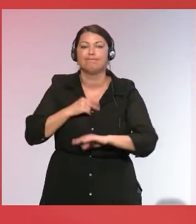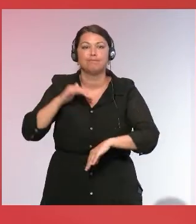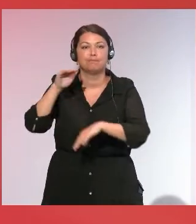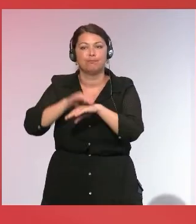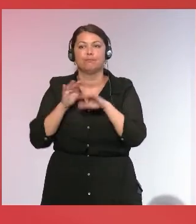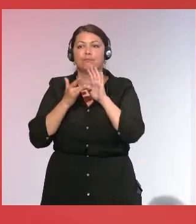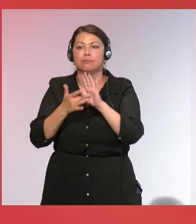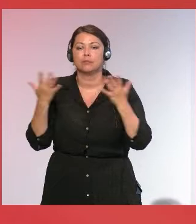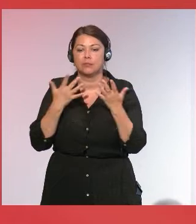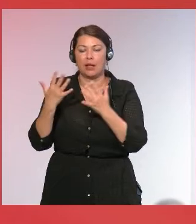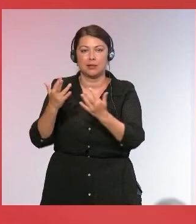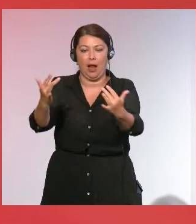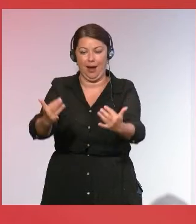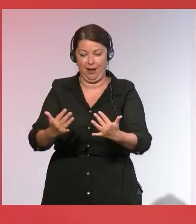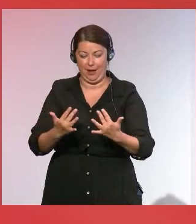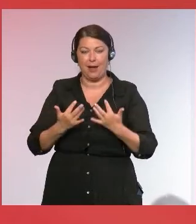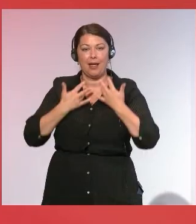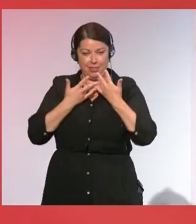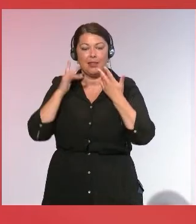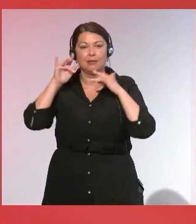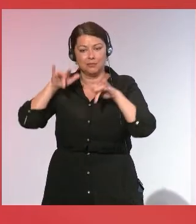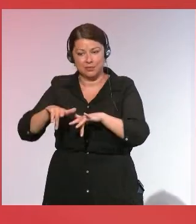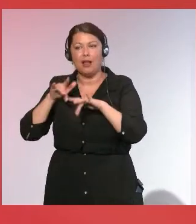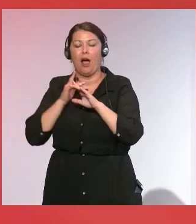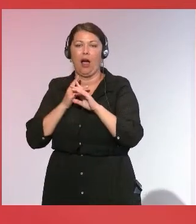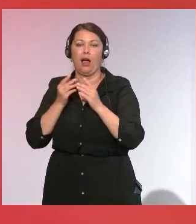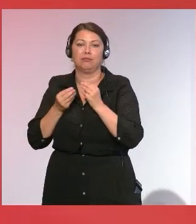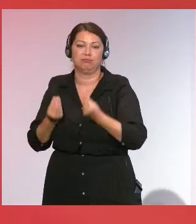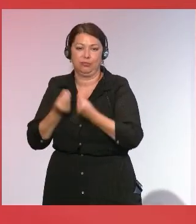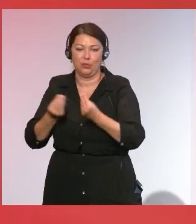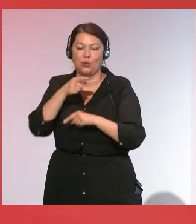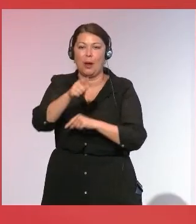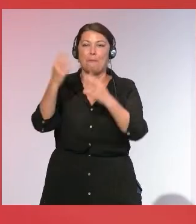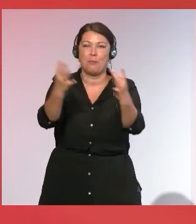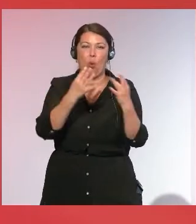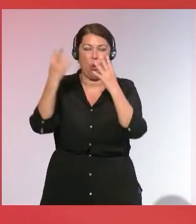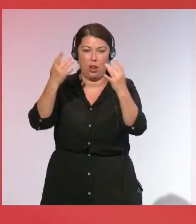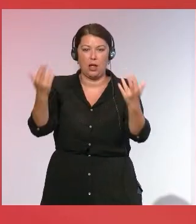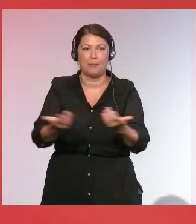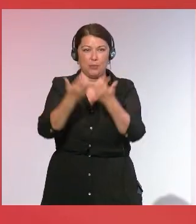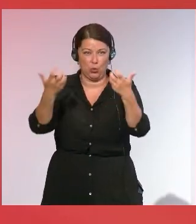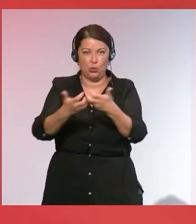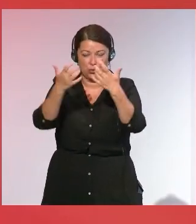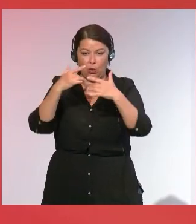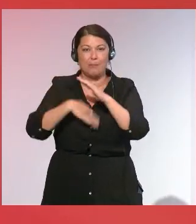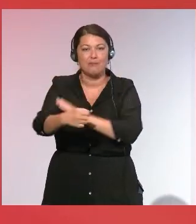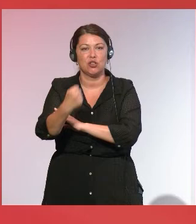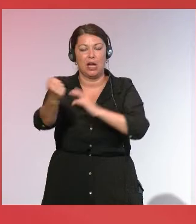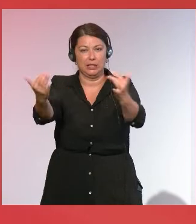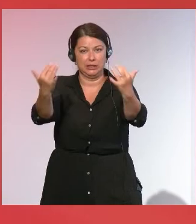increase in pollen production of plants. How that's going to pan out in the real life environment, we don't know yet.